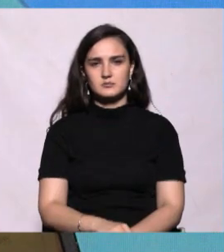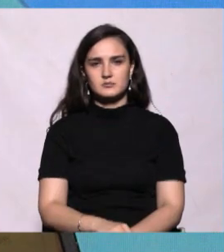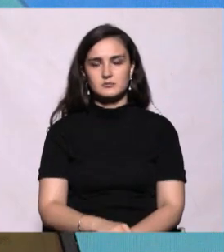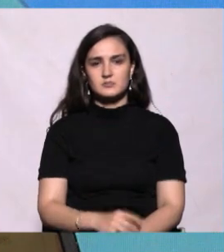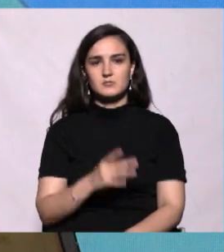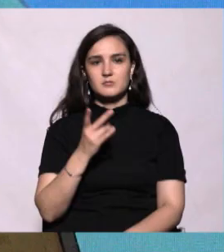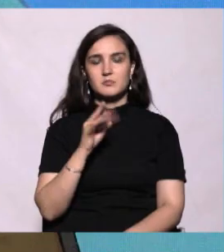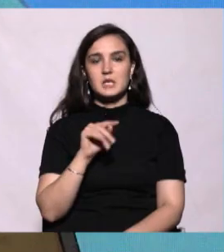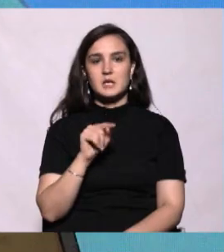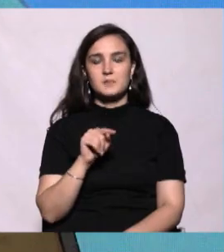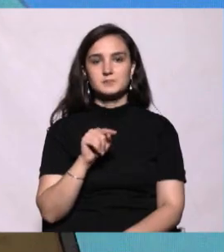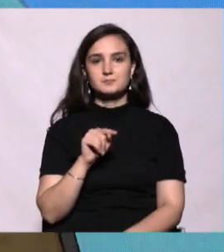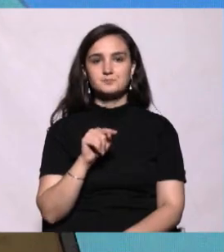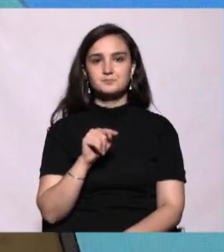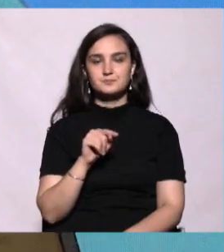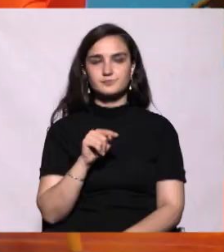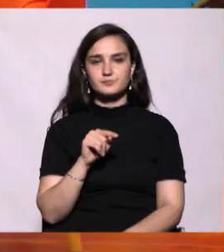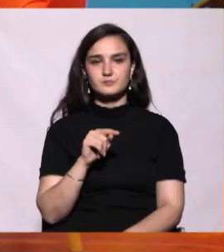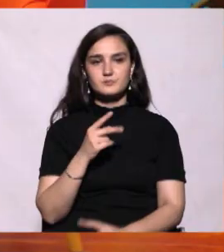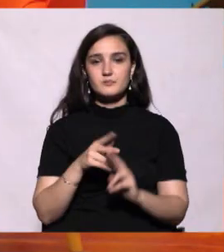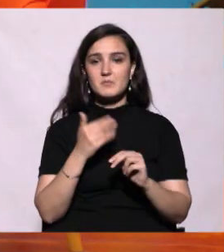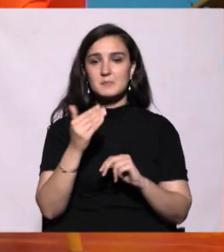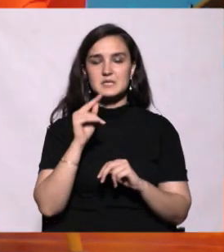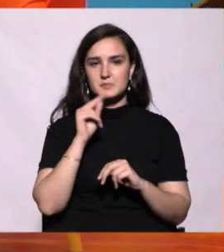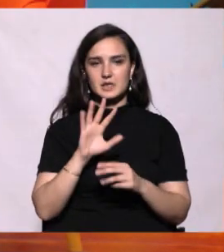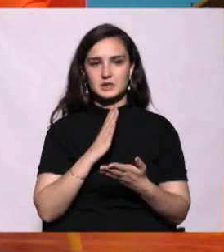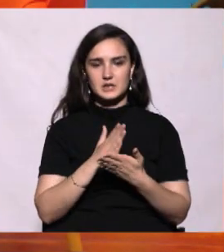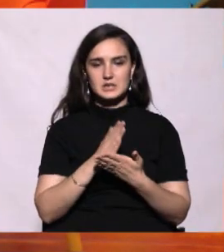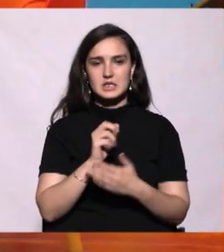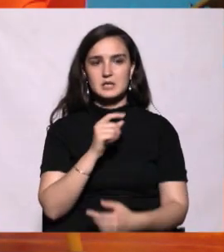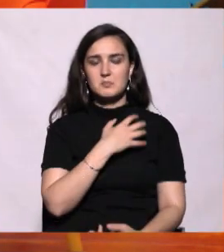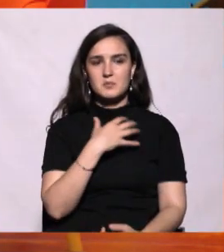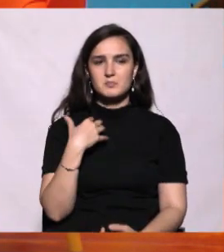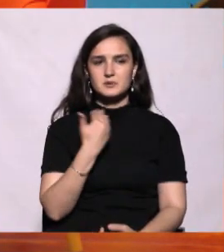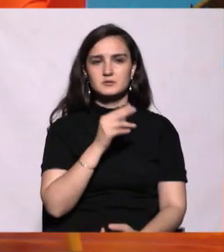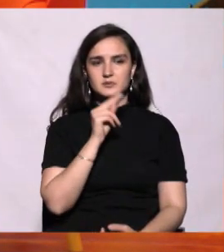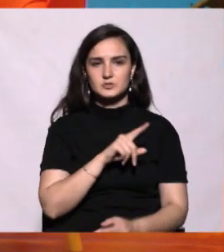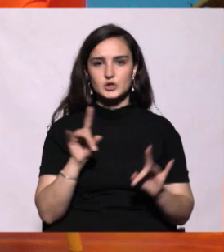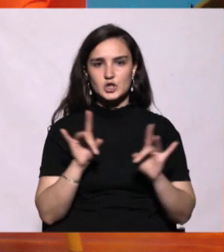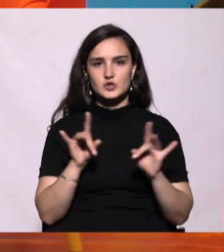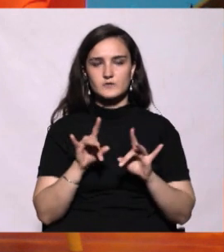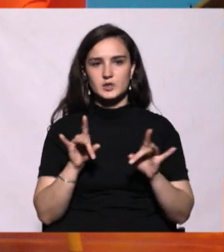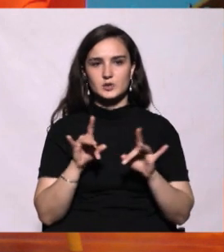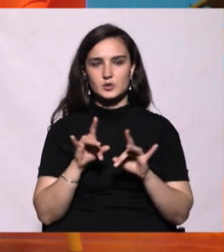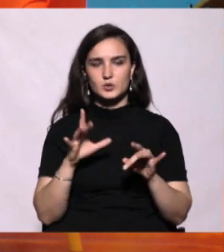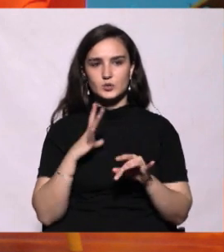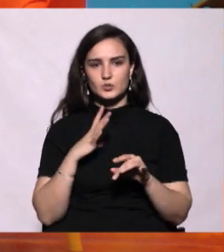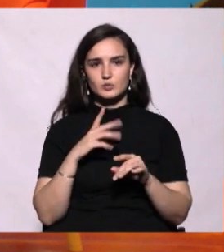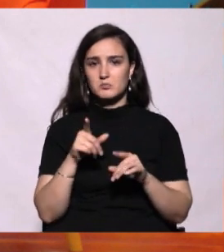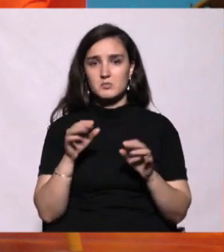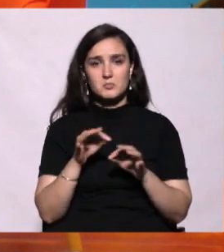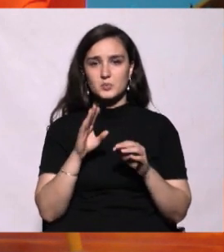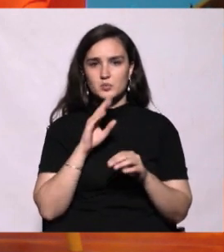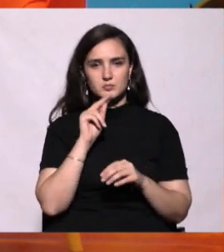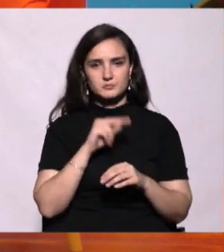thing is, it turns out it's not her fault. It's Arthur's fault for being jealous of her. She doesn't do anything